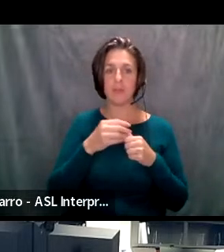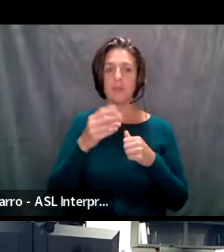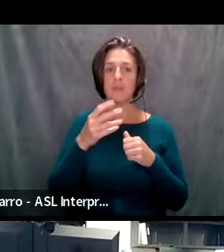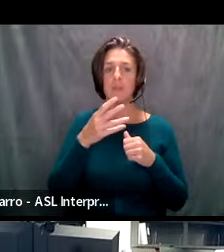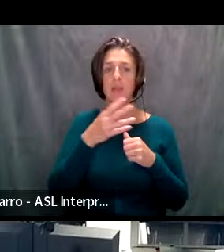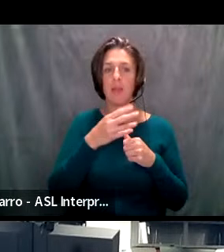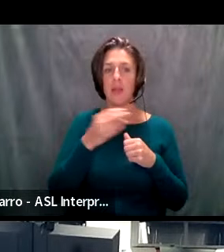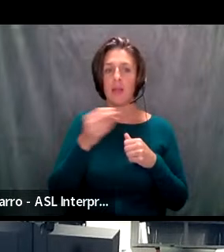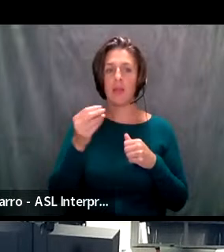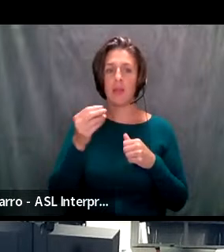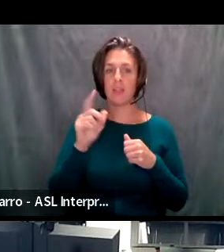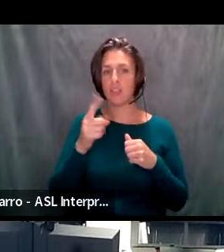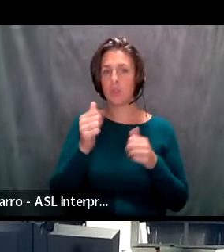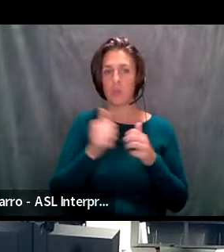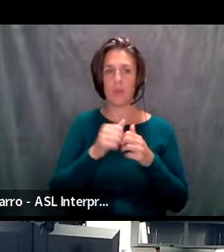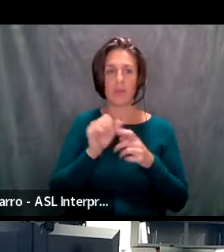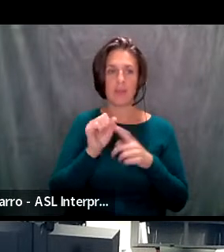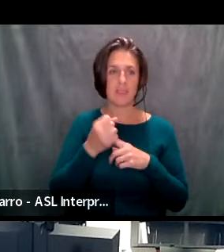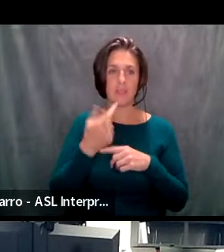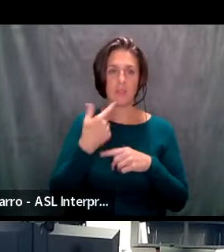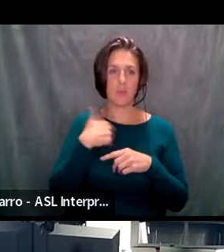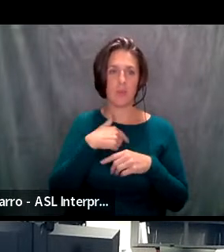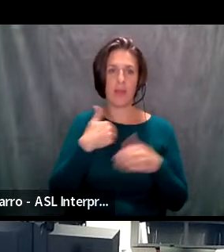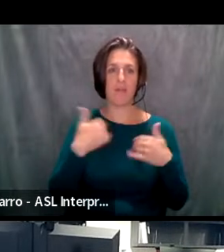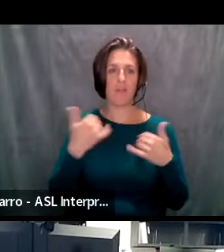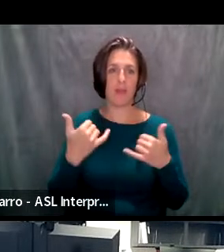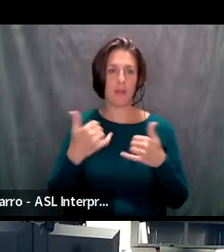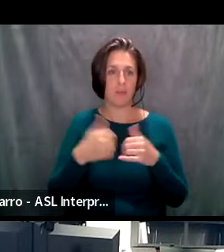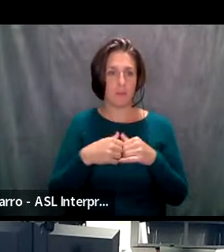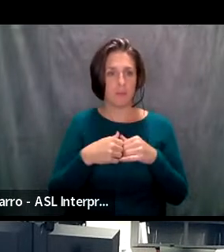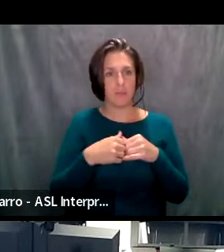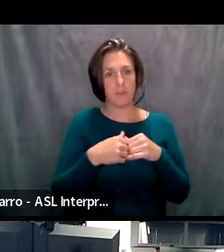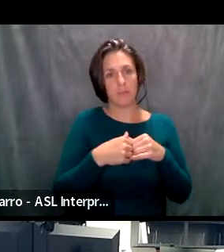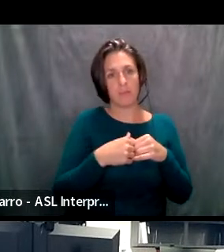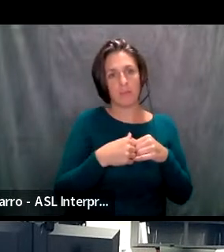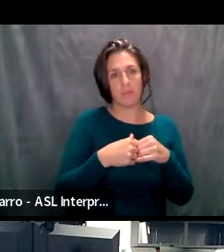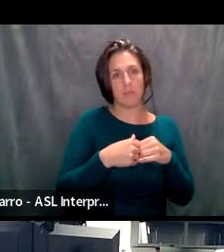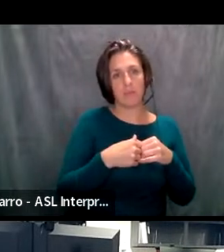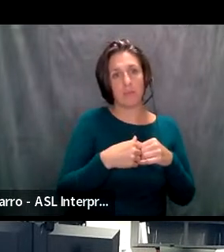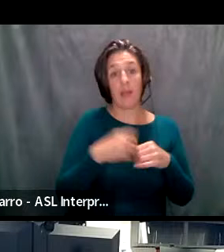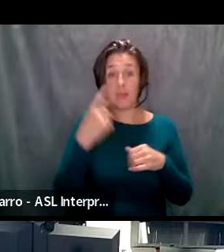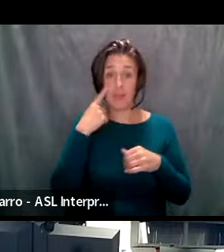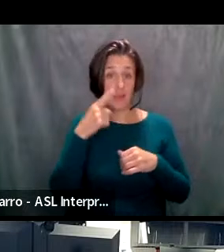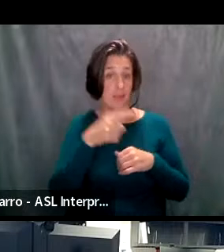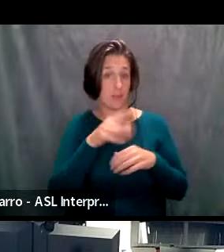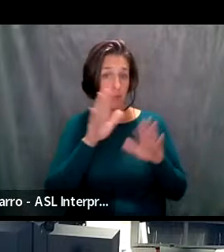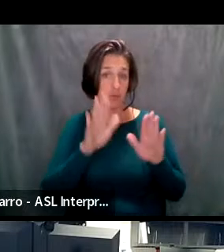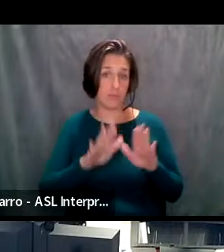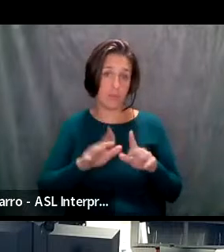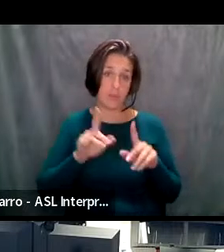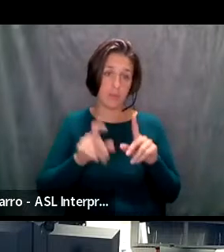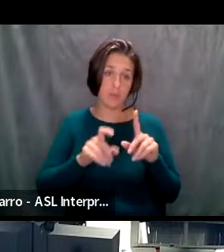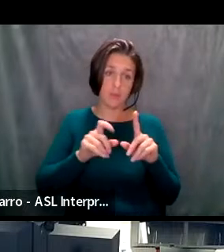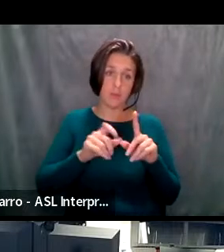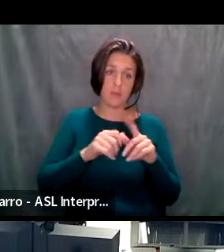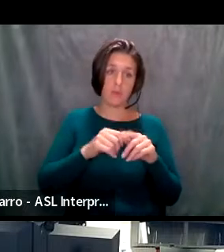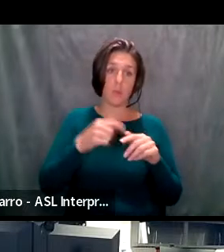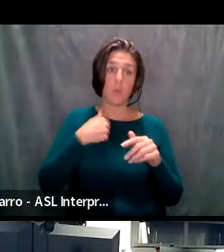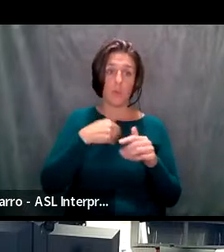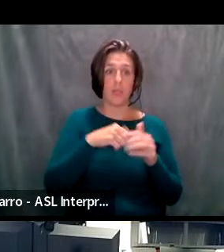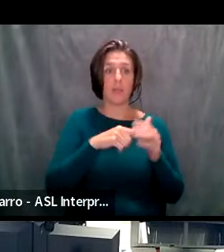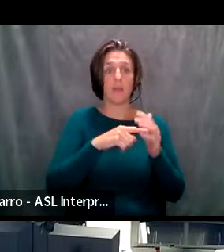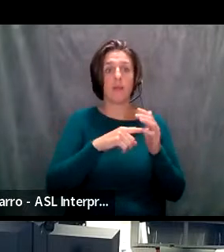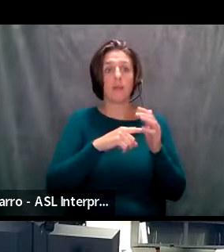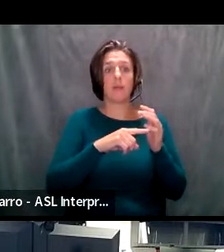with the situation we have right now? Yeah, I think so. I think that's a great question. We initially